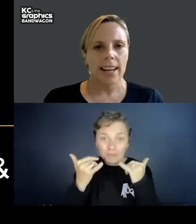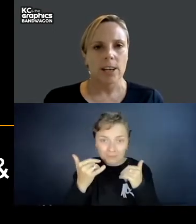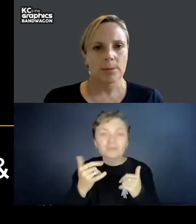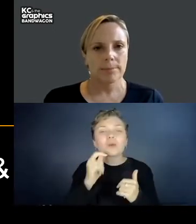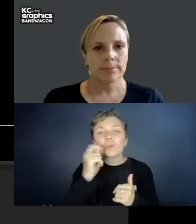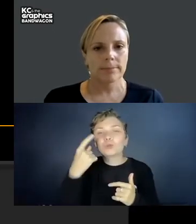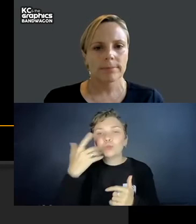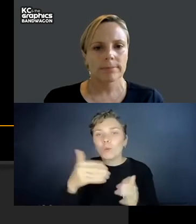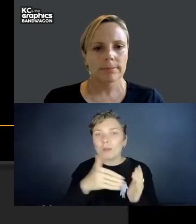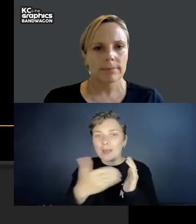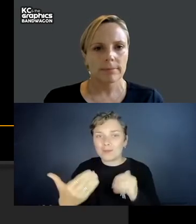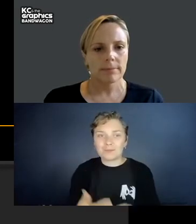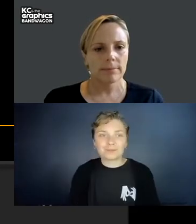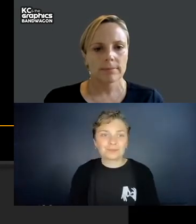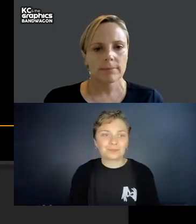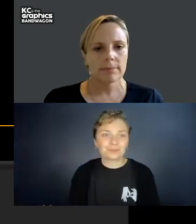at now.